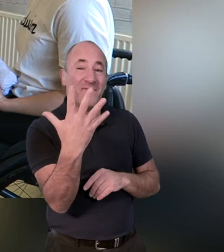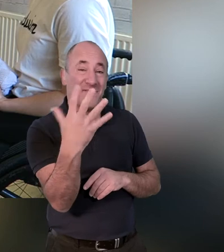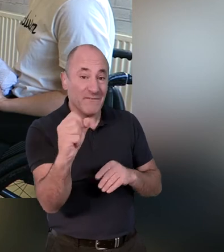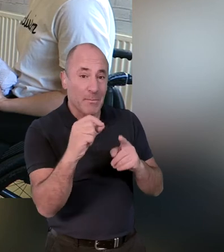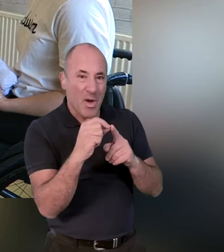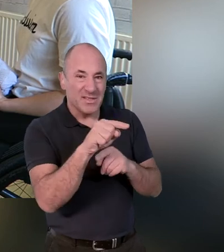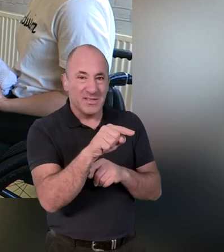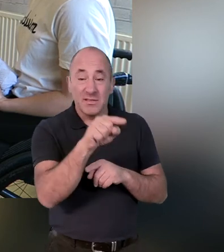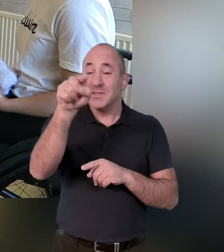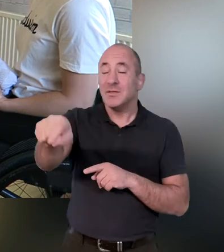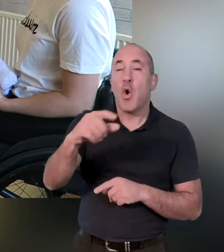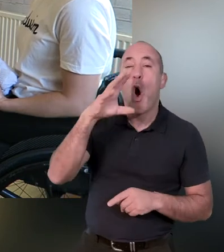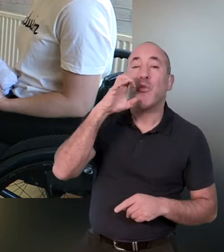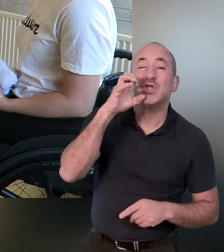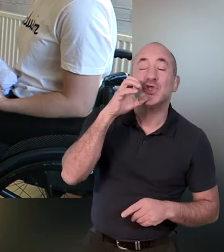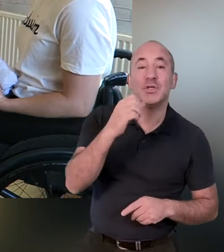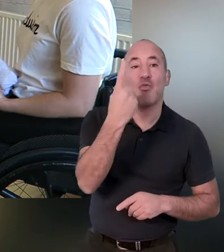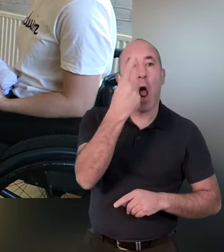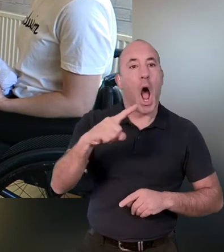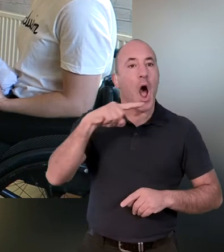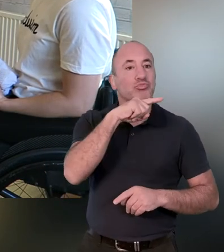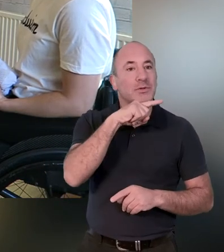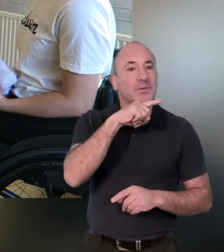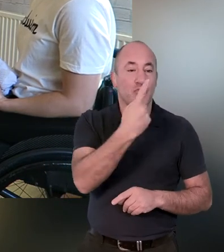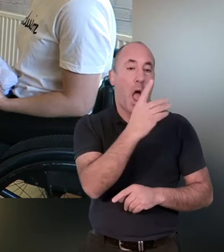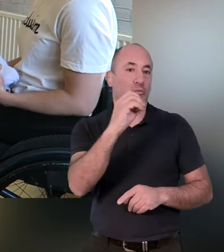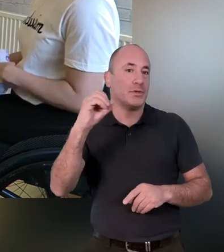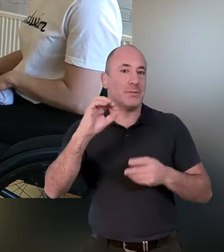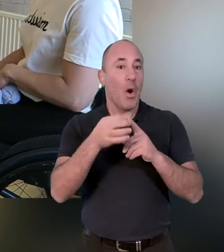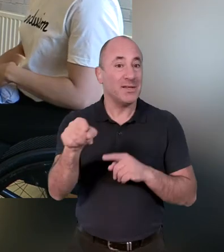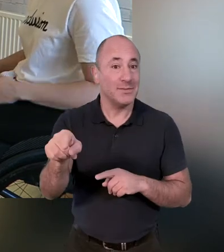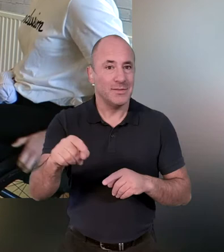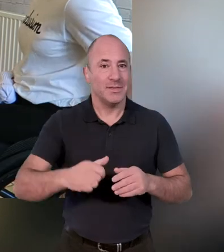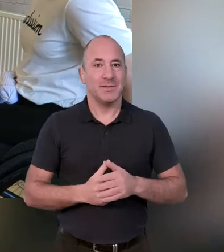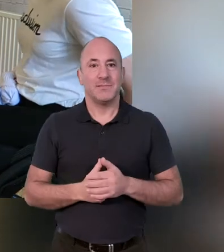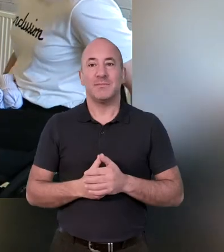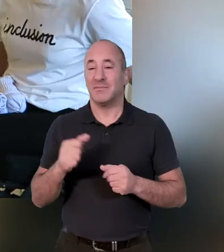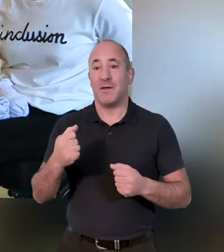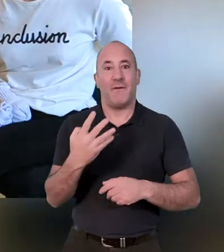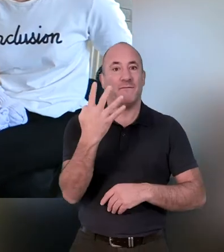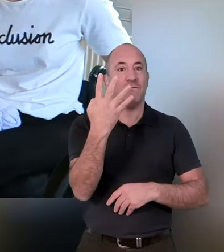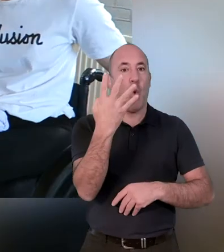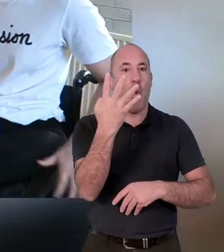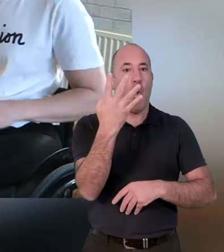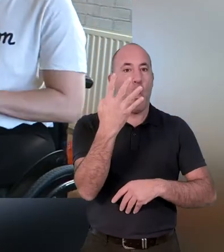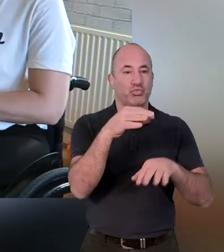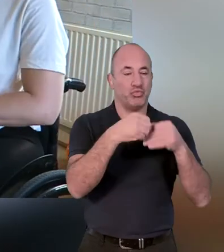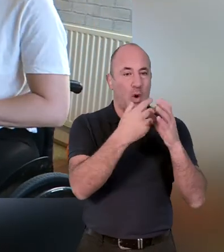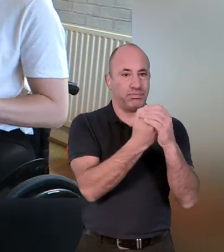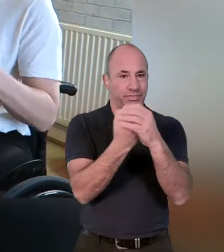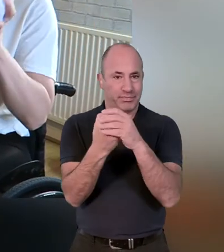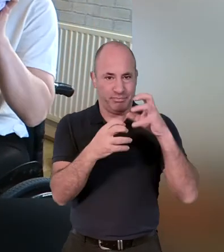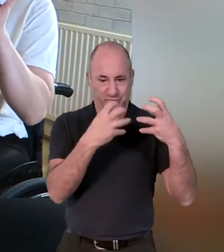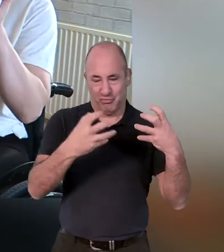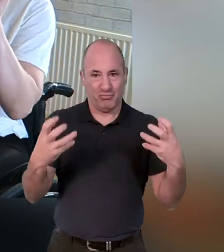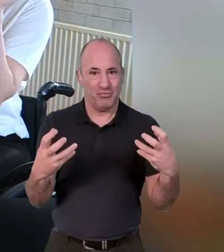50. And the orange towel that's furthest away is worth 100. And Sam's got four pairs of rolled up socks, so